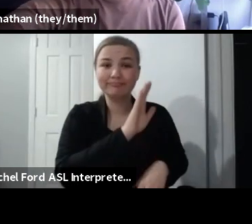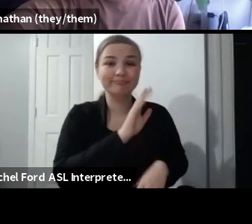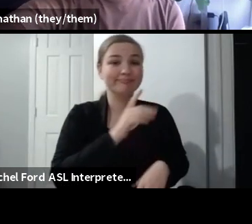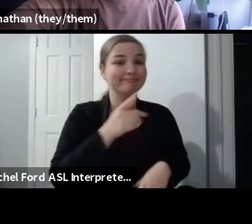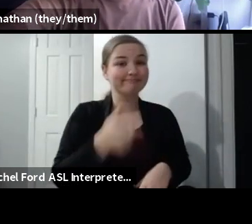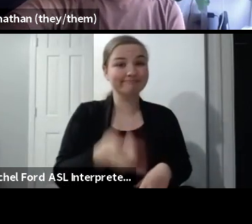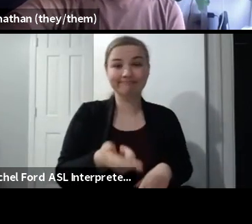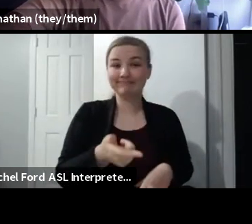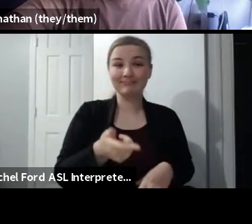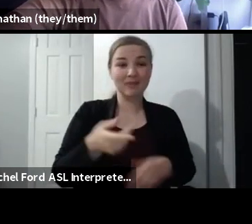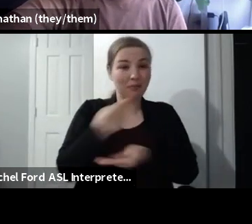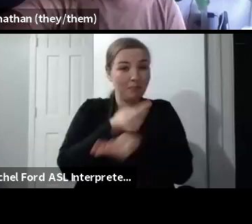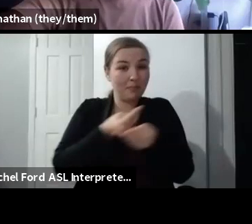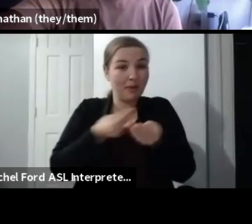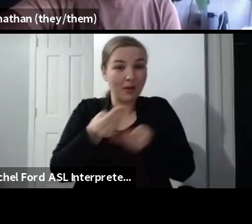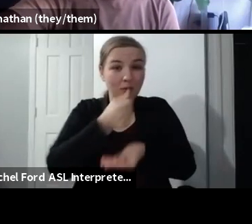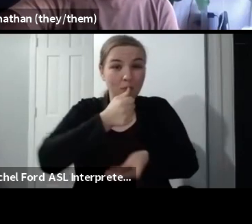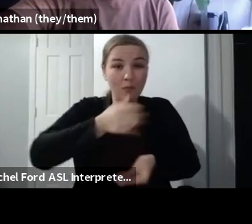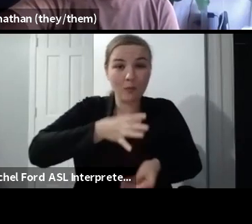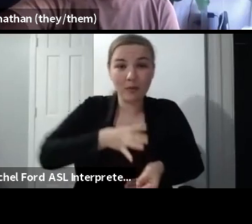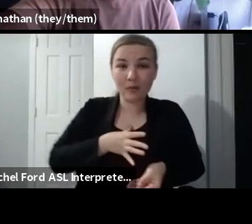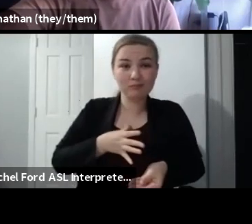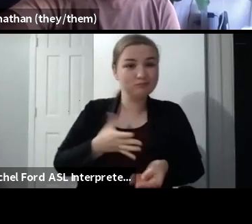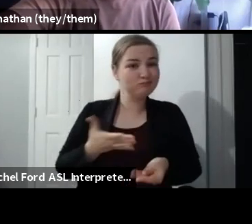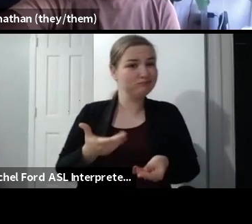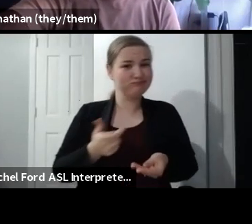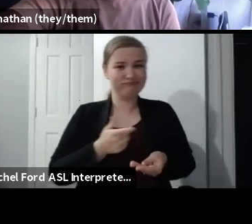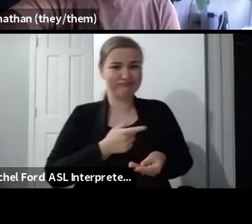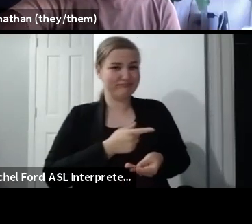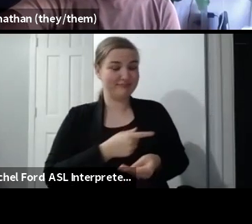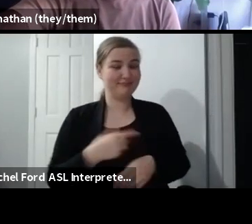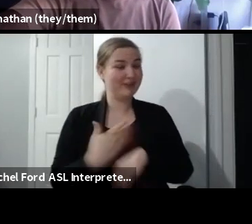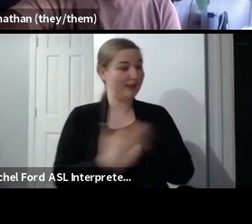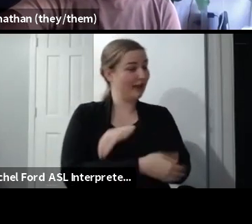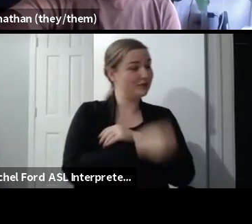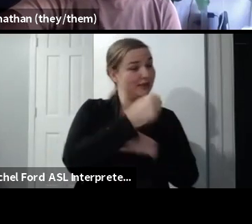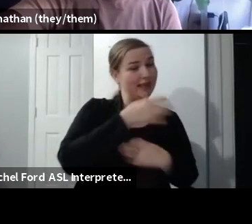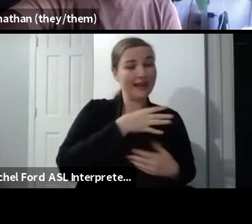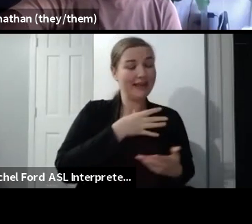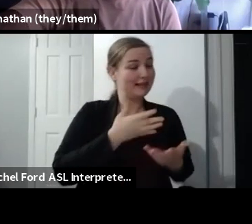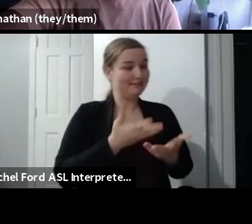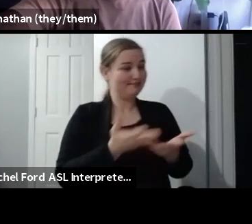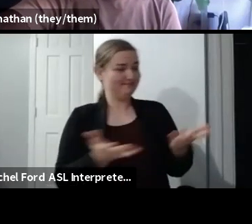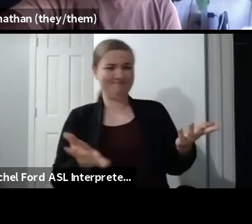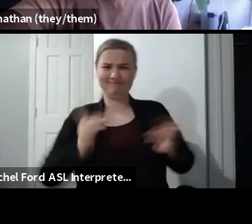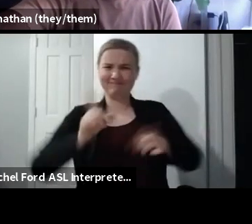the market woman, the country woman, you know, country lady. And I don't know,